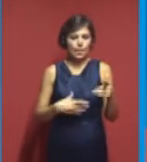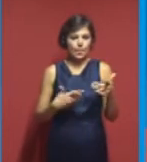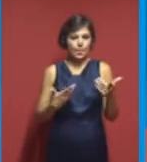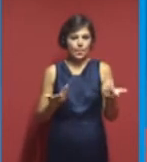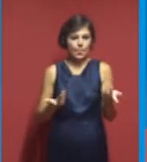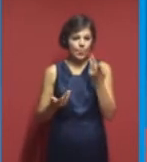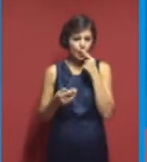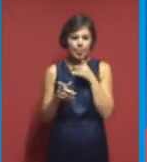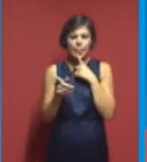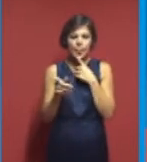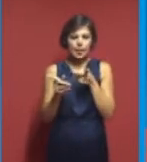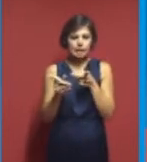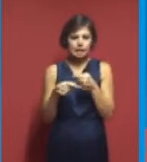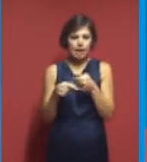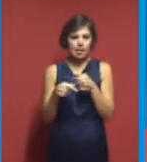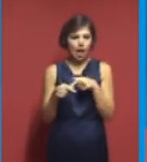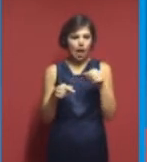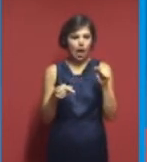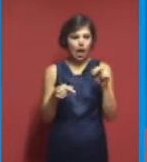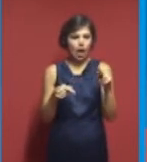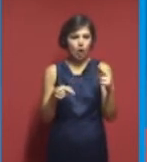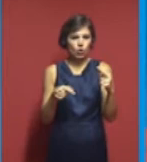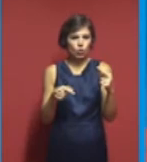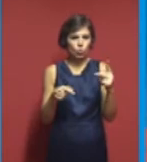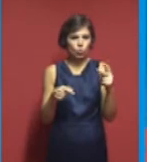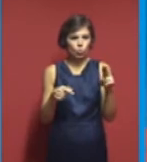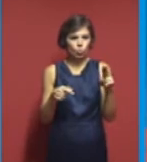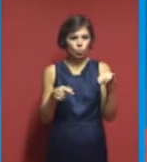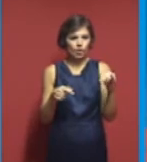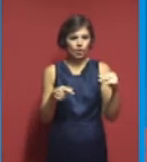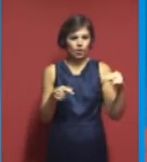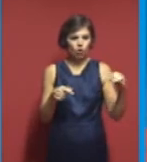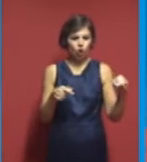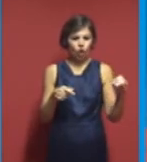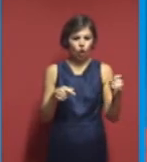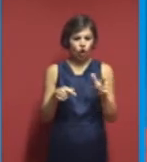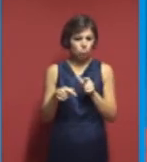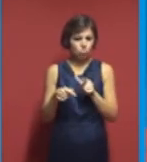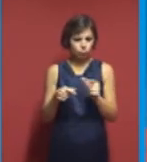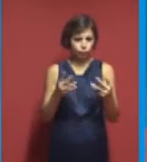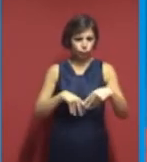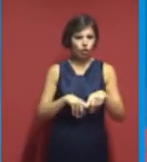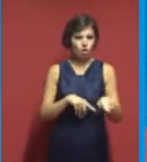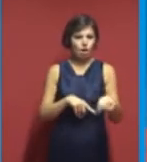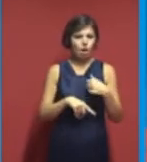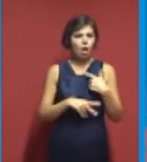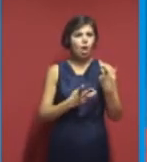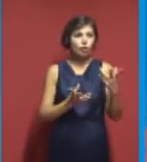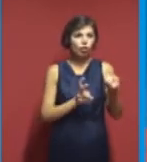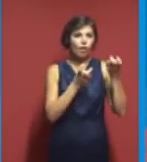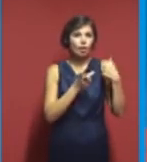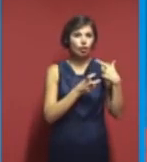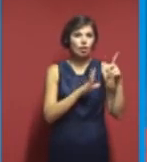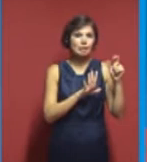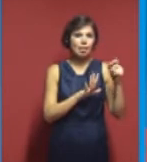board to Kickstarter. We raised nearly $70,000 US, and now we are going to have close to 1,000 sensors at the end of the